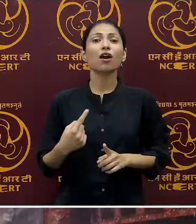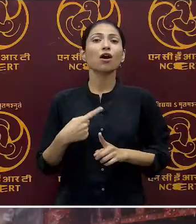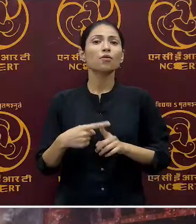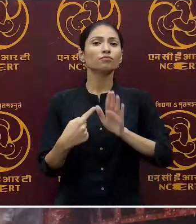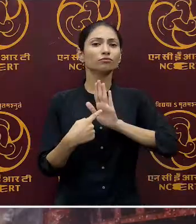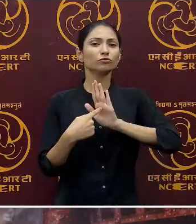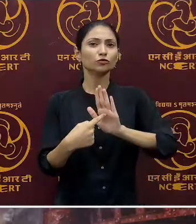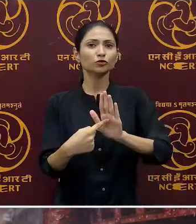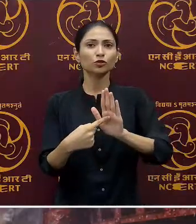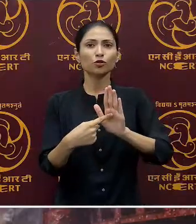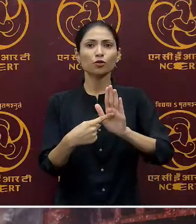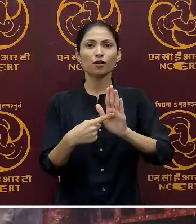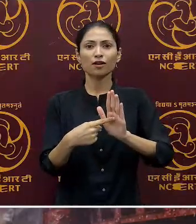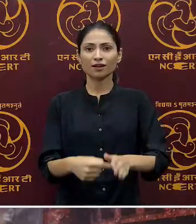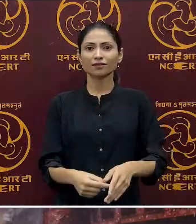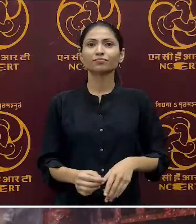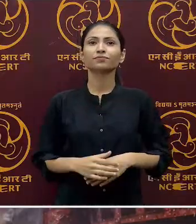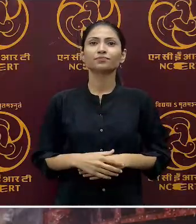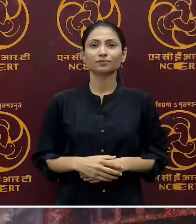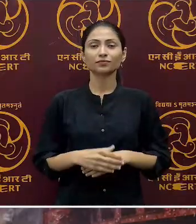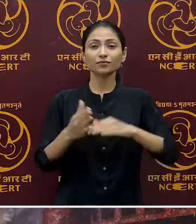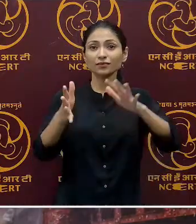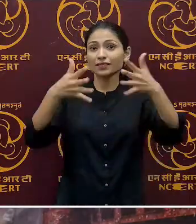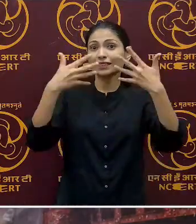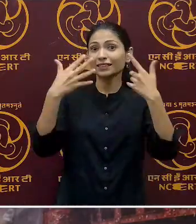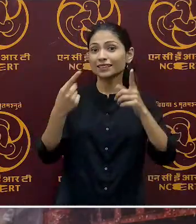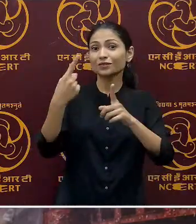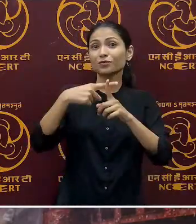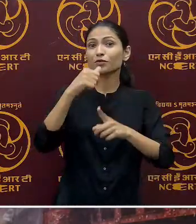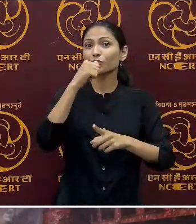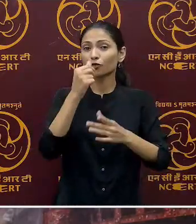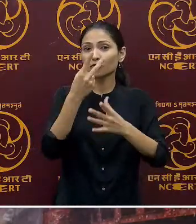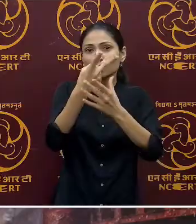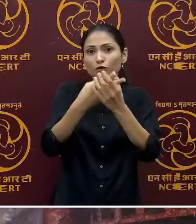water both will react to form the corrosion.